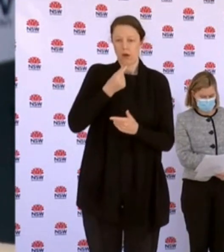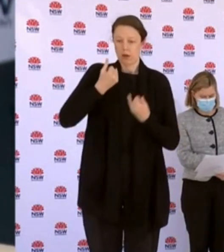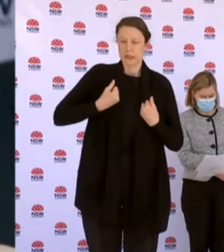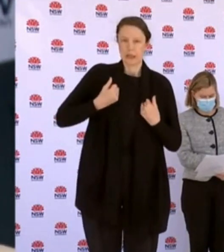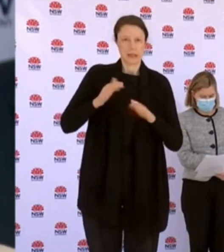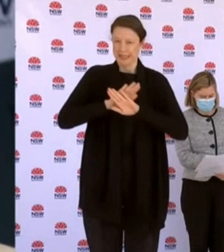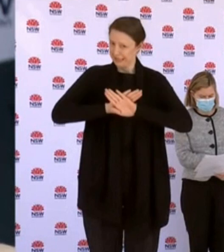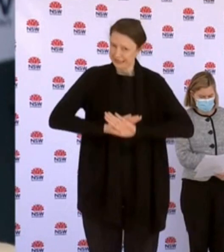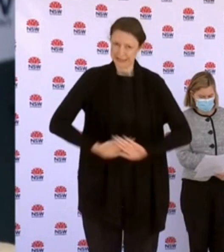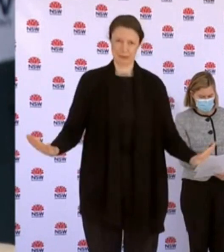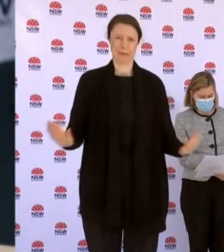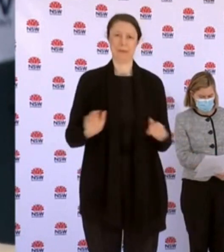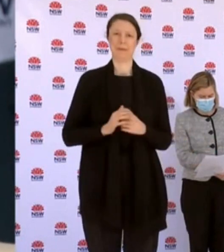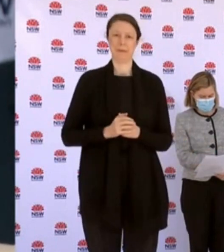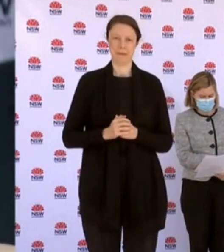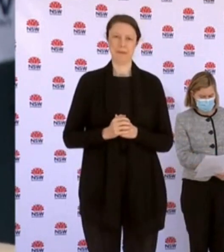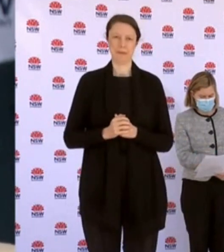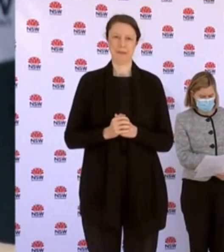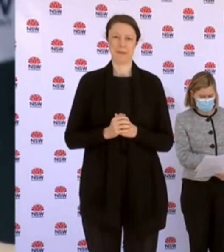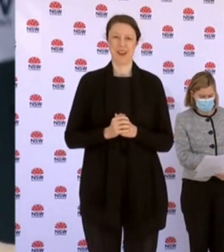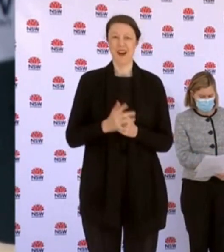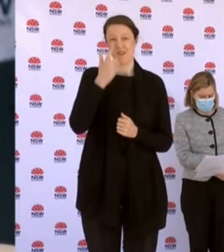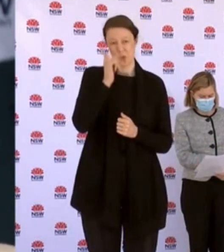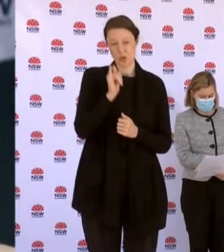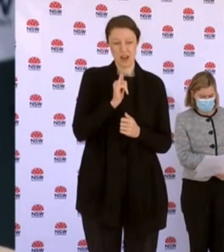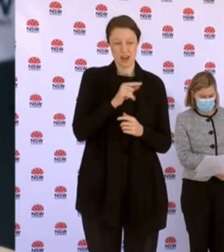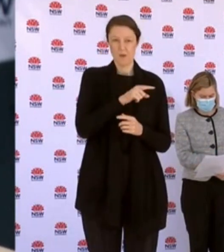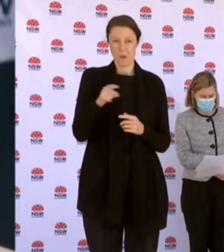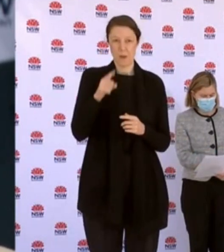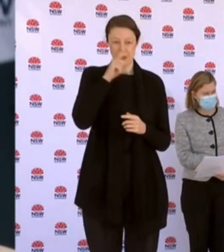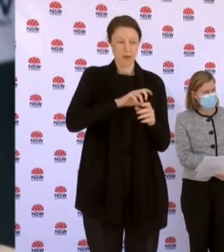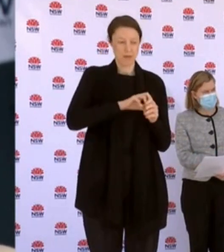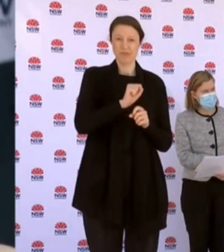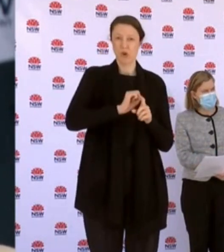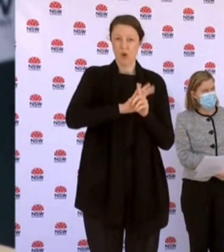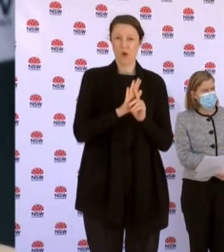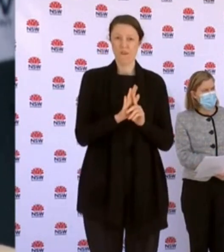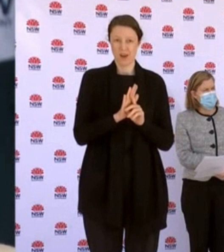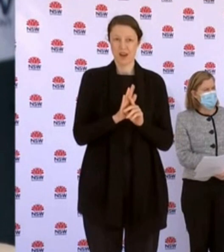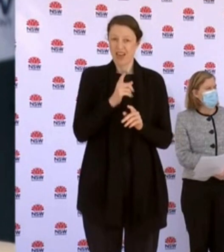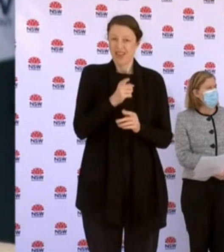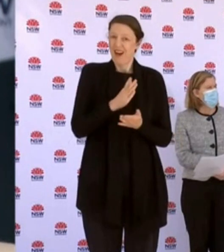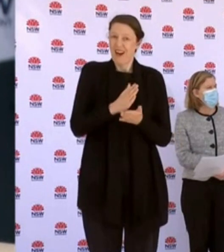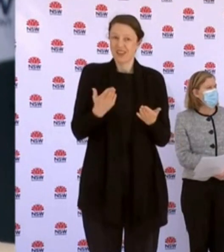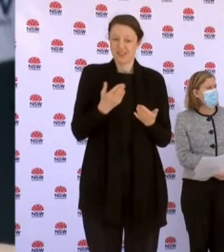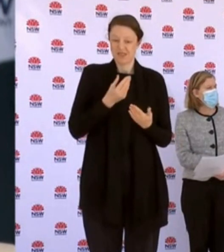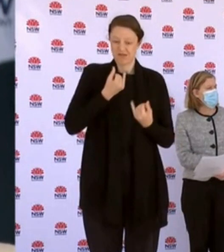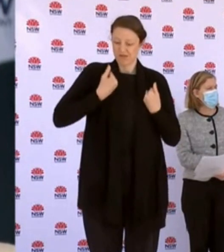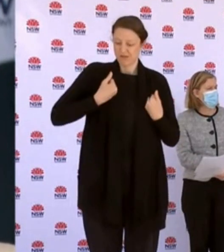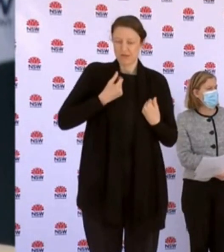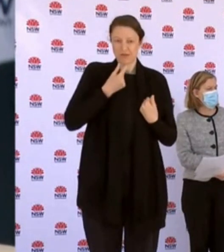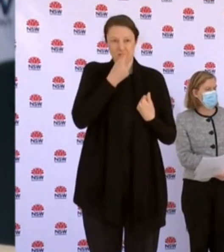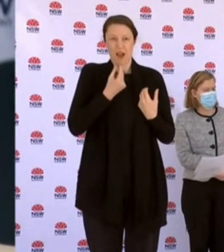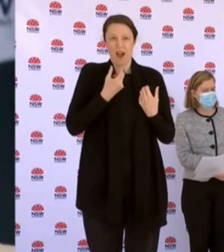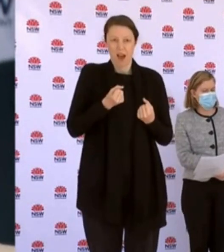cases that were picked up were people who had the symptoms and went to get medical attention. It's so important that if you have symptoms,